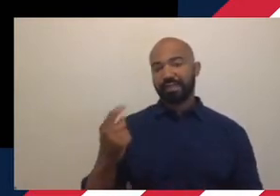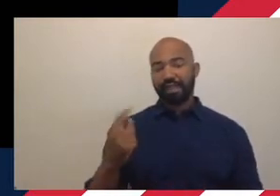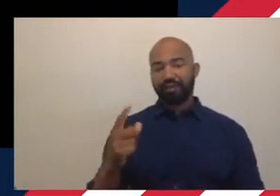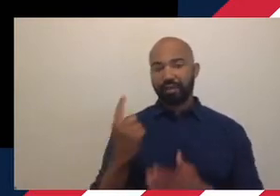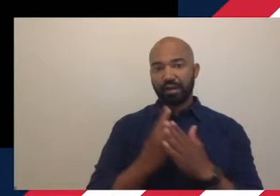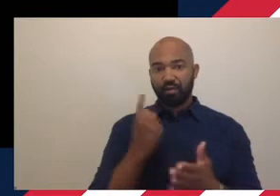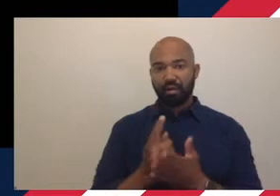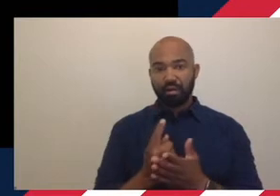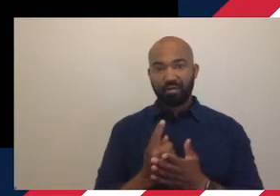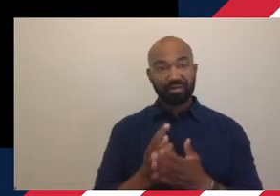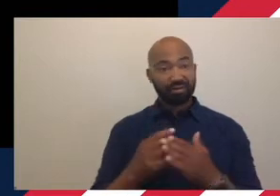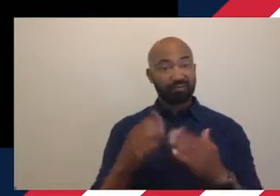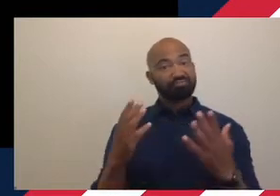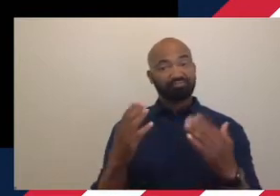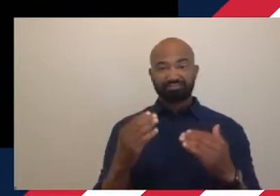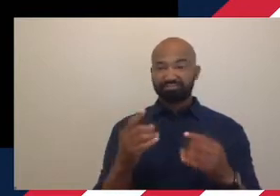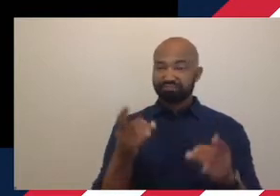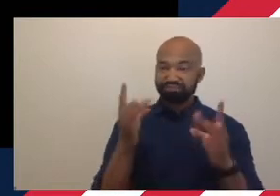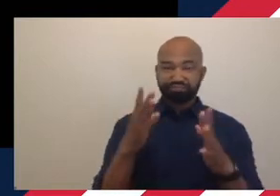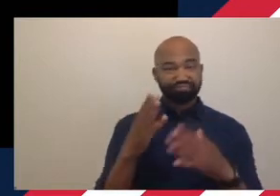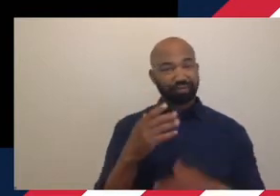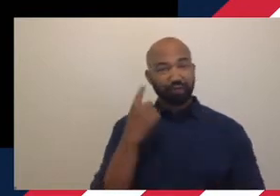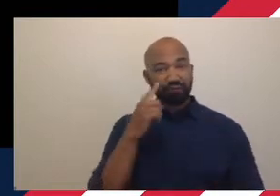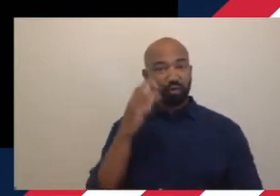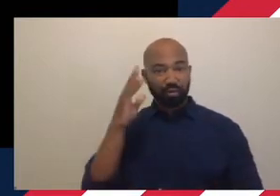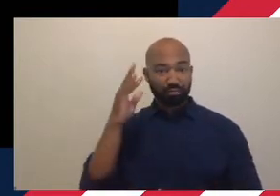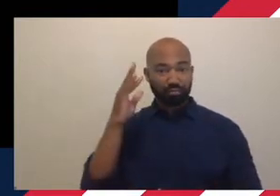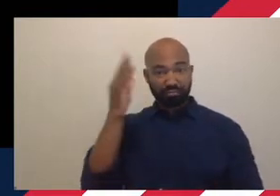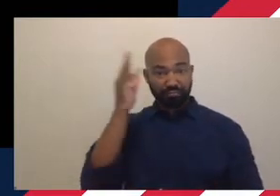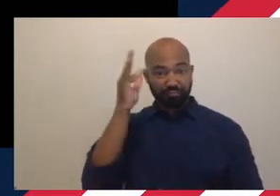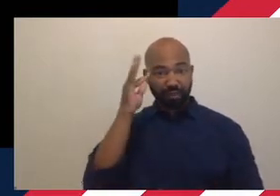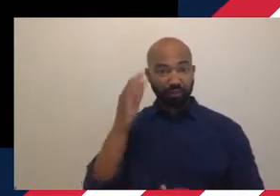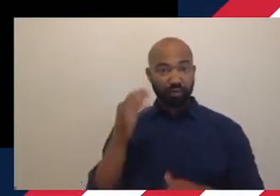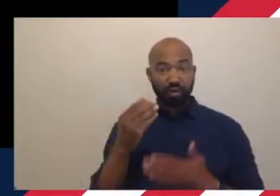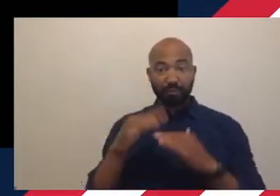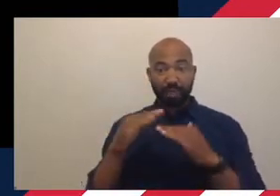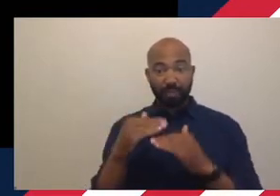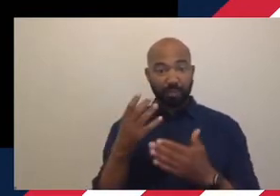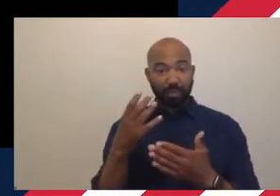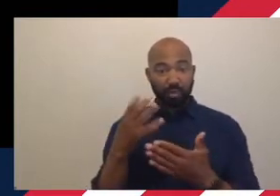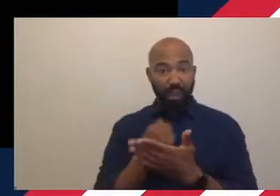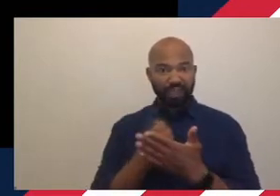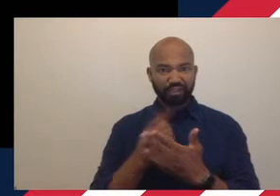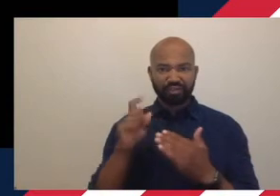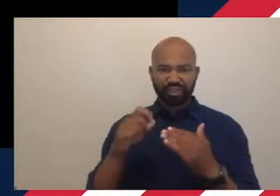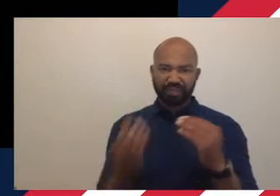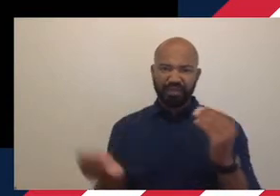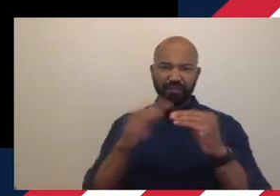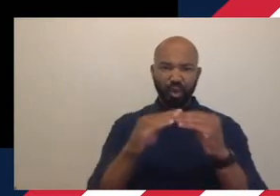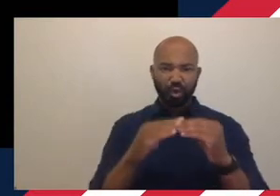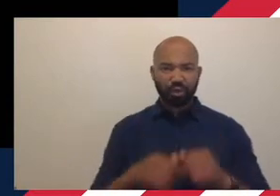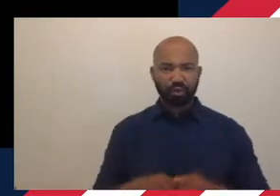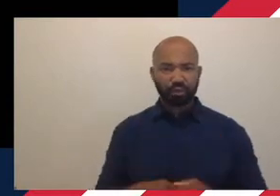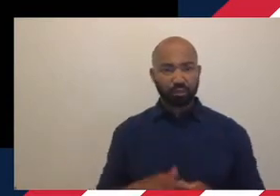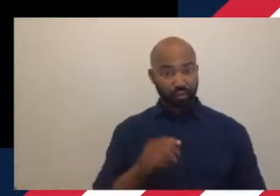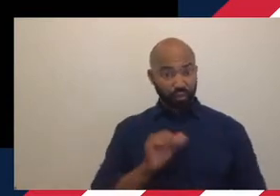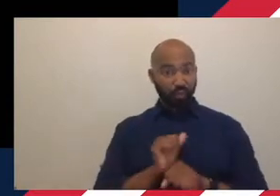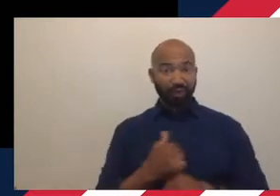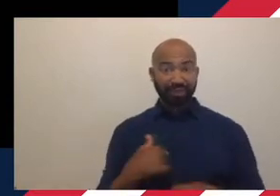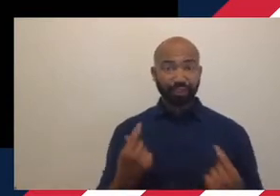federal minimum wage should be, making for kind of technical work that I